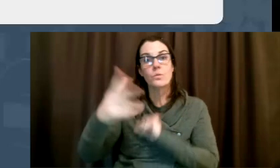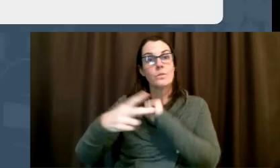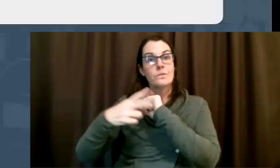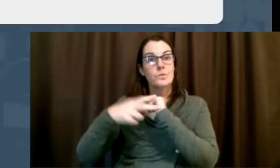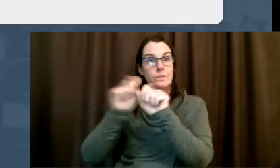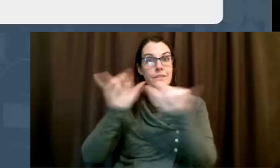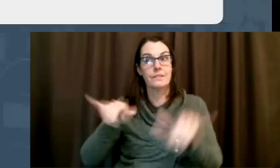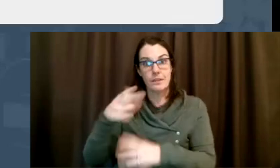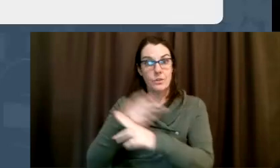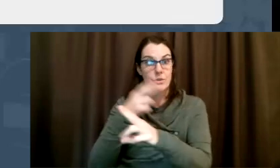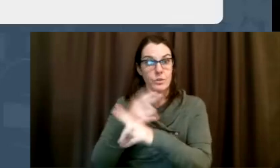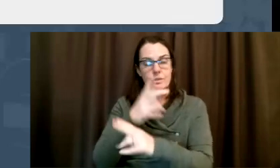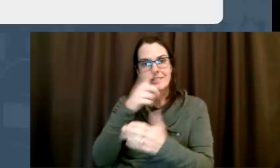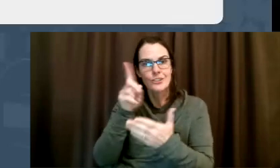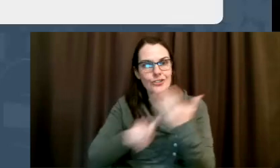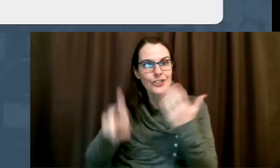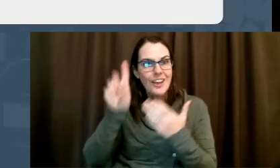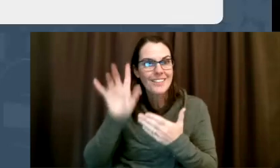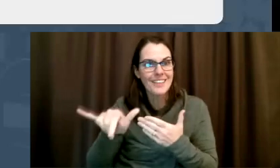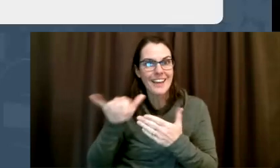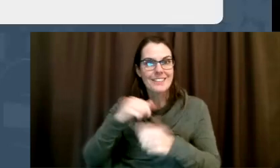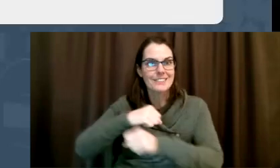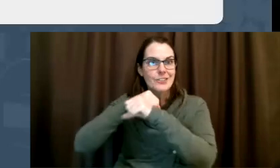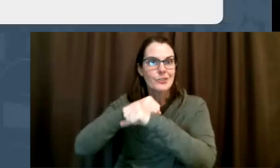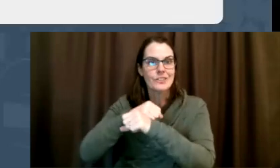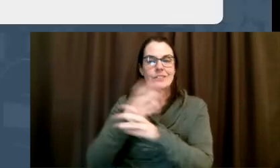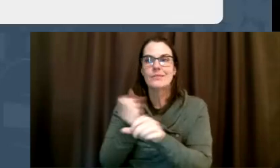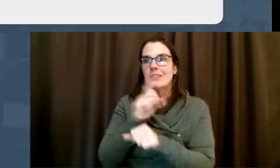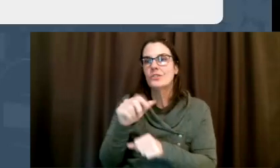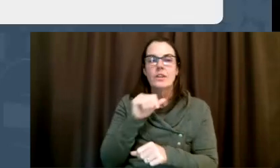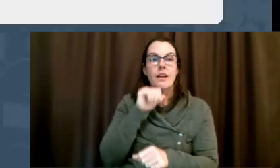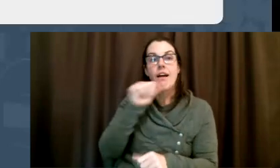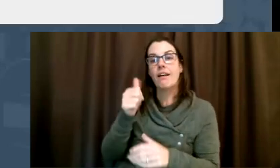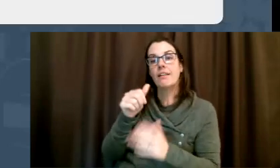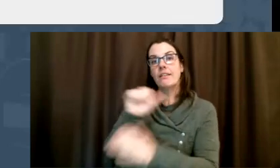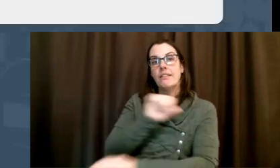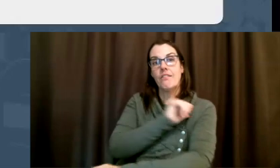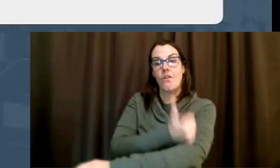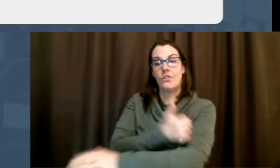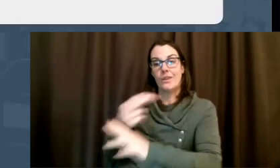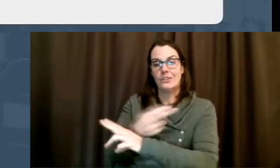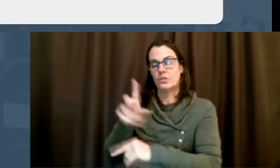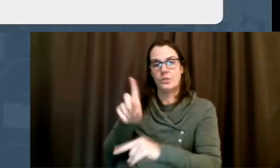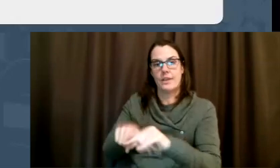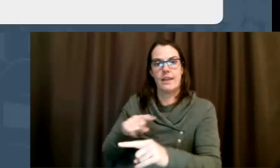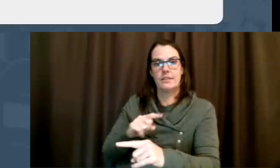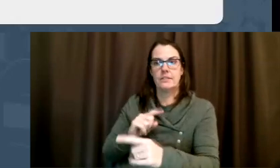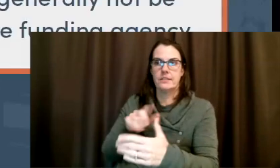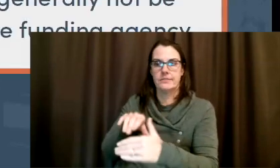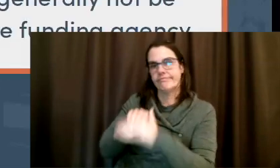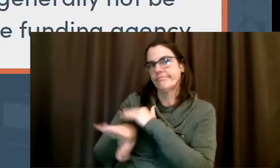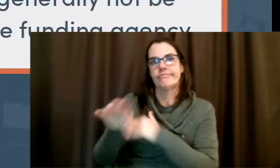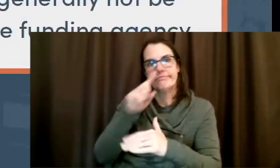right? So that unauthorized users can't access sensitive documents that should be kept confidential, let's say.